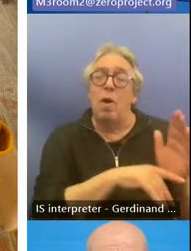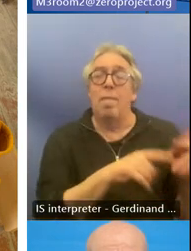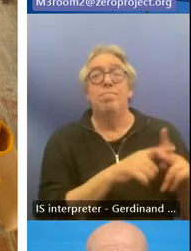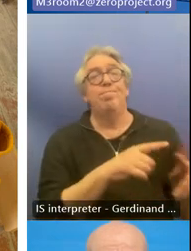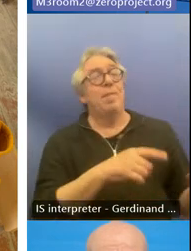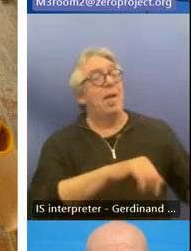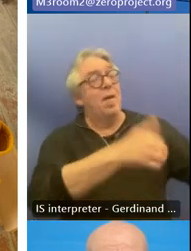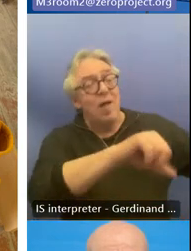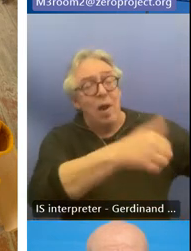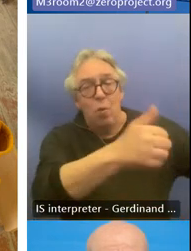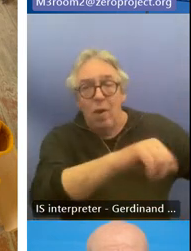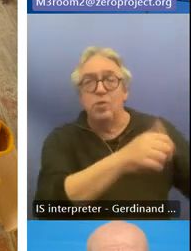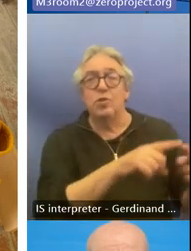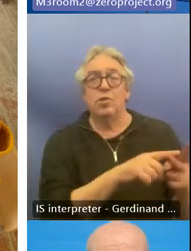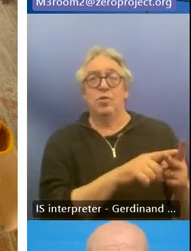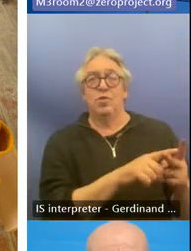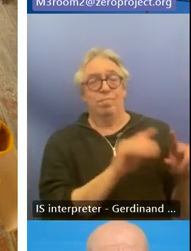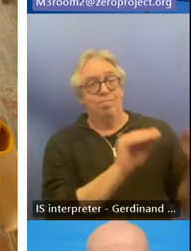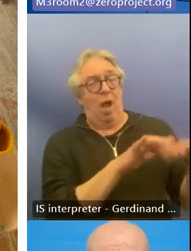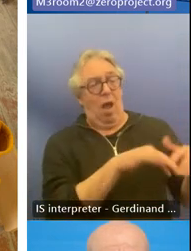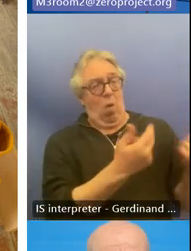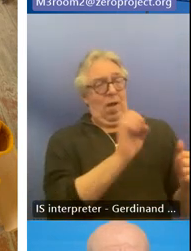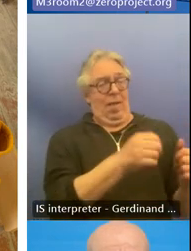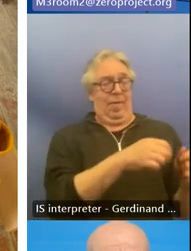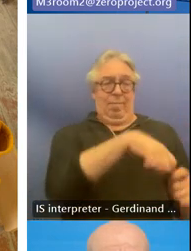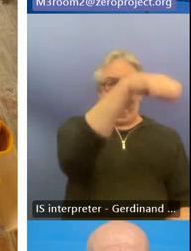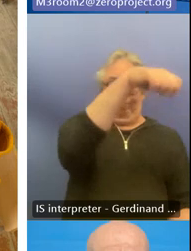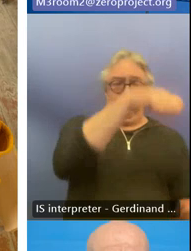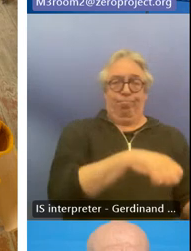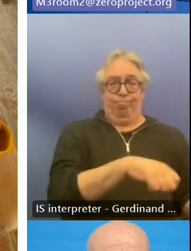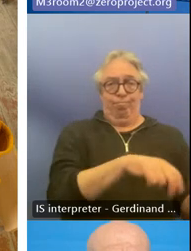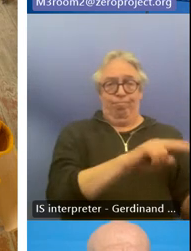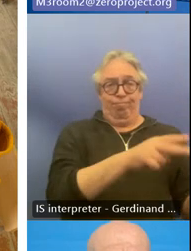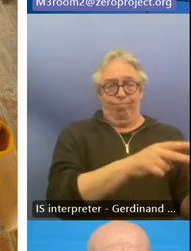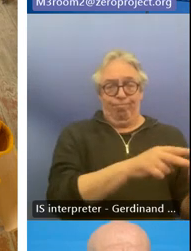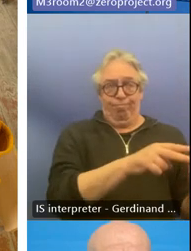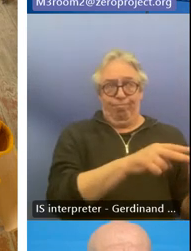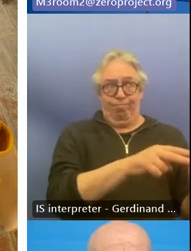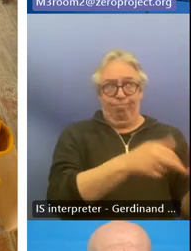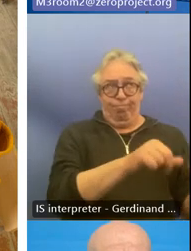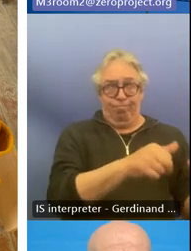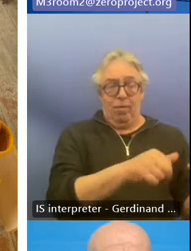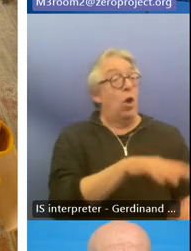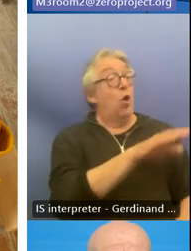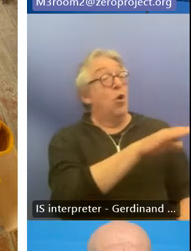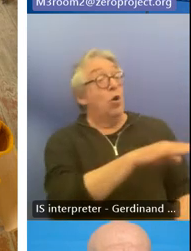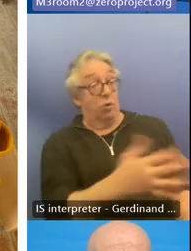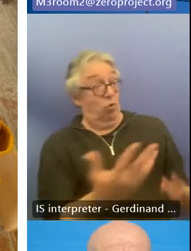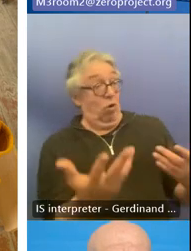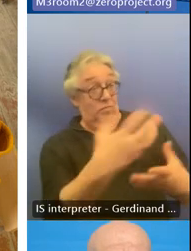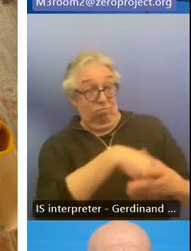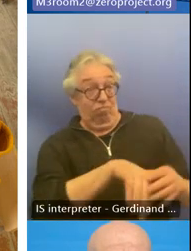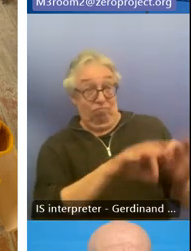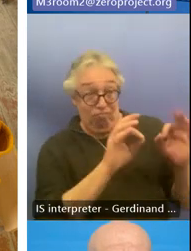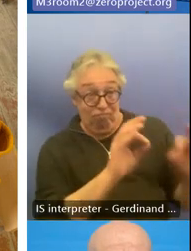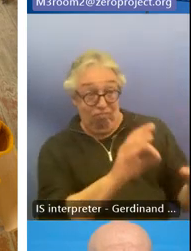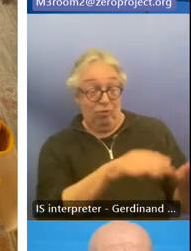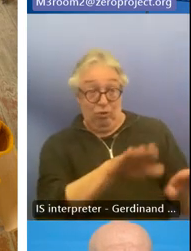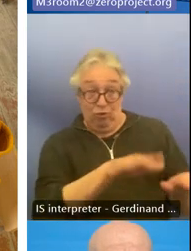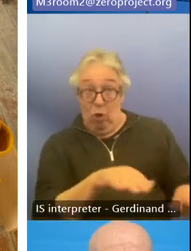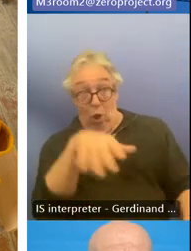the progress, the level of participation and the progress that the child has made in inclusive classrooms. So to